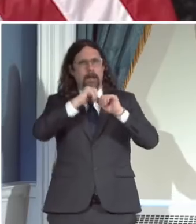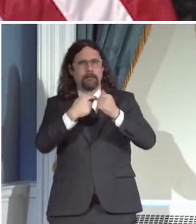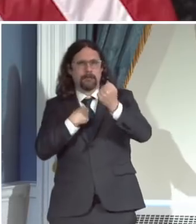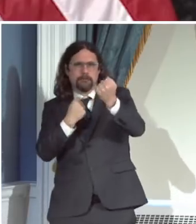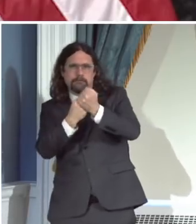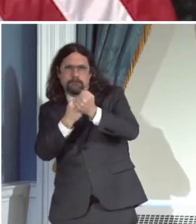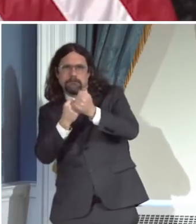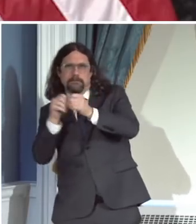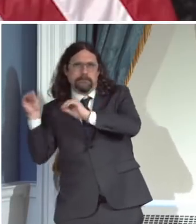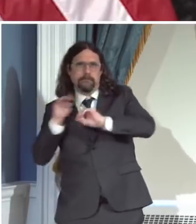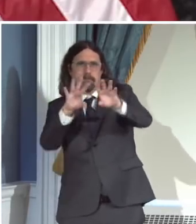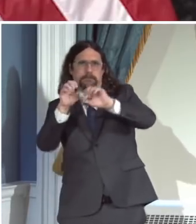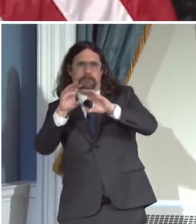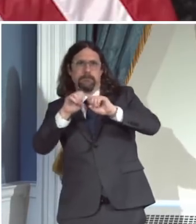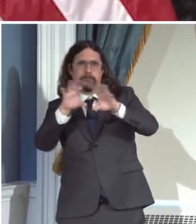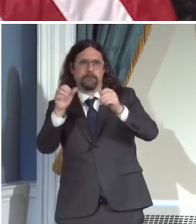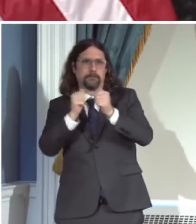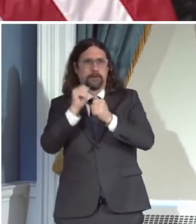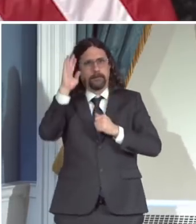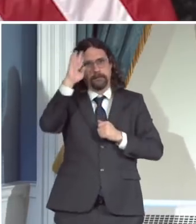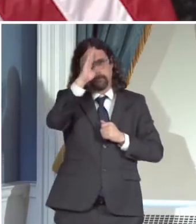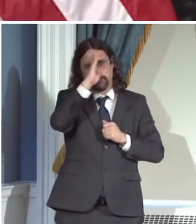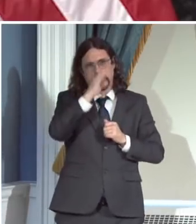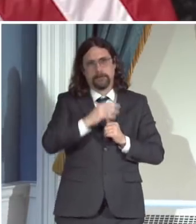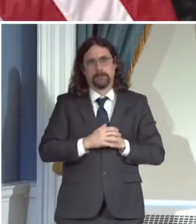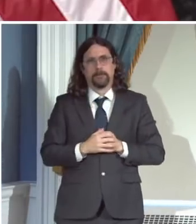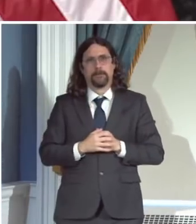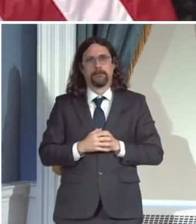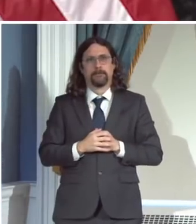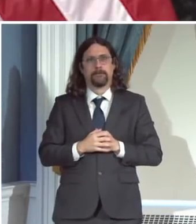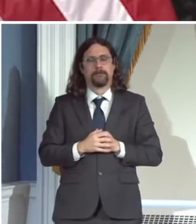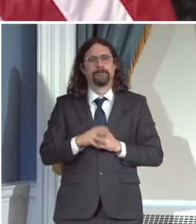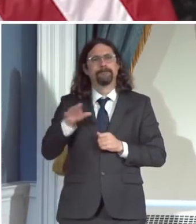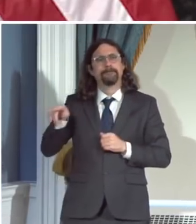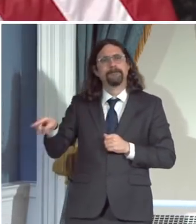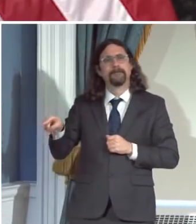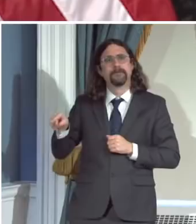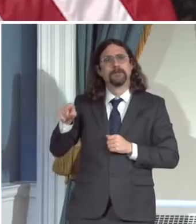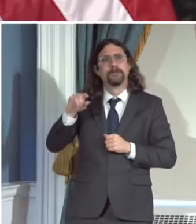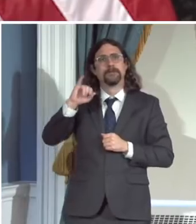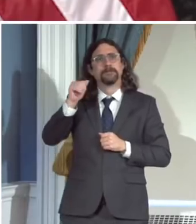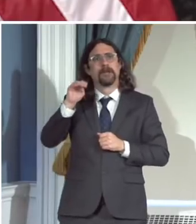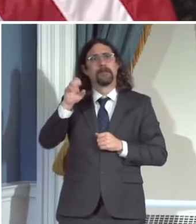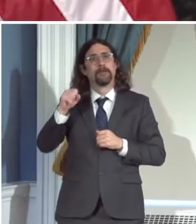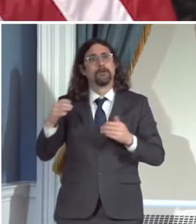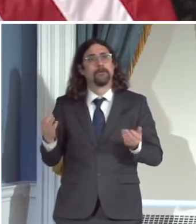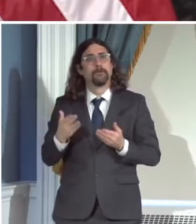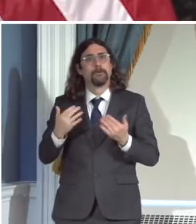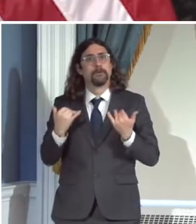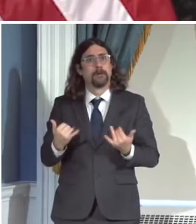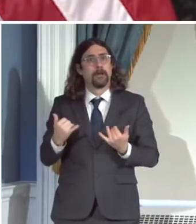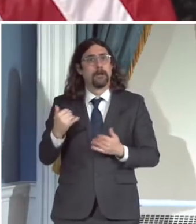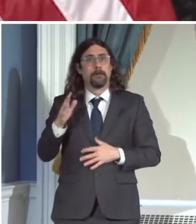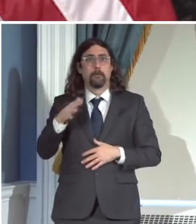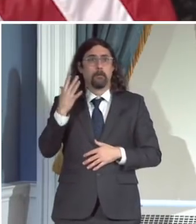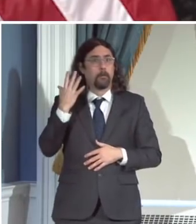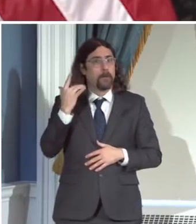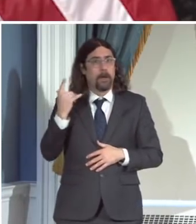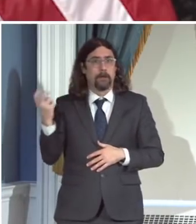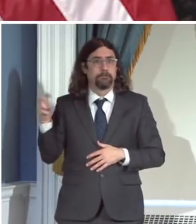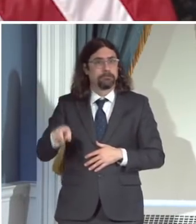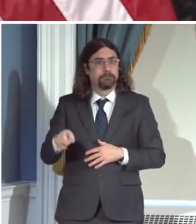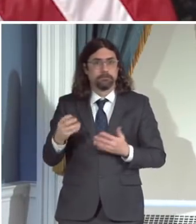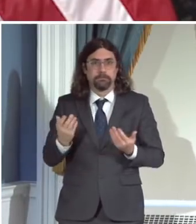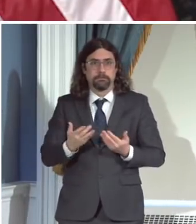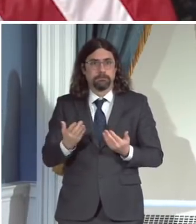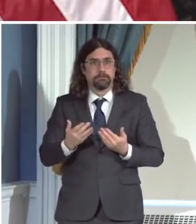because Jimmy's coming to aid us because of the willingness of his company,